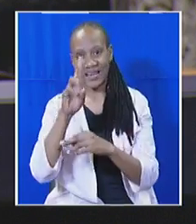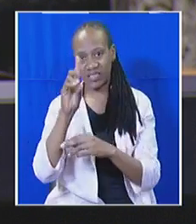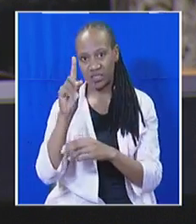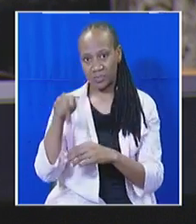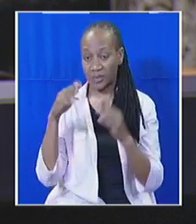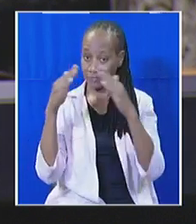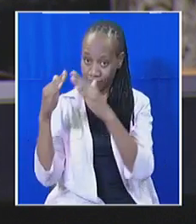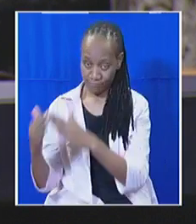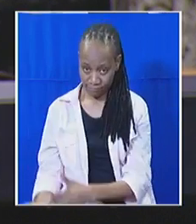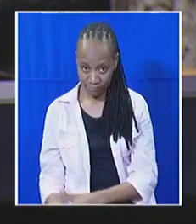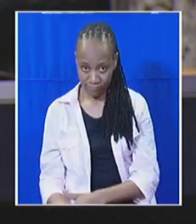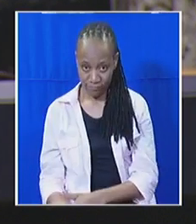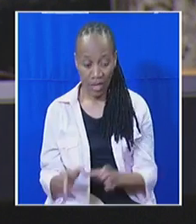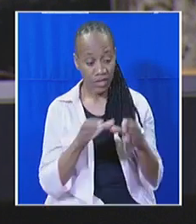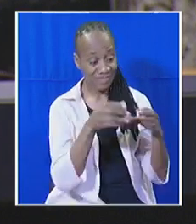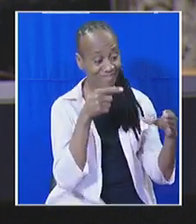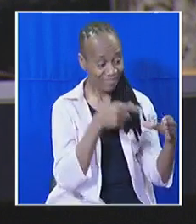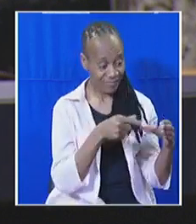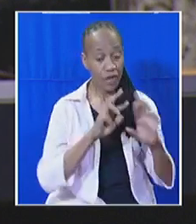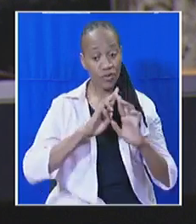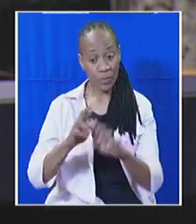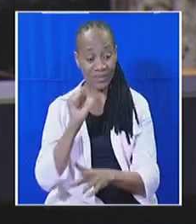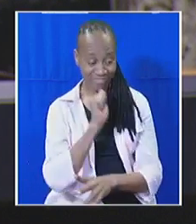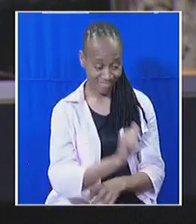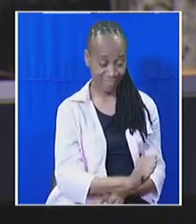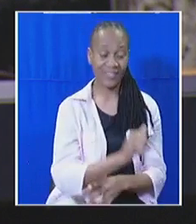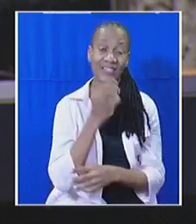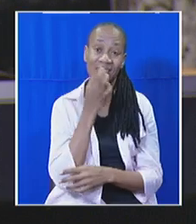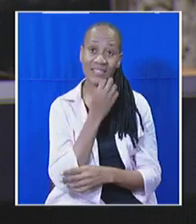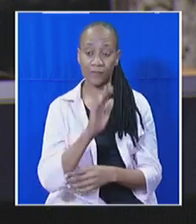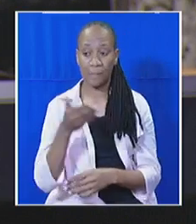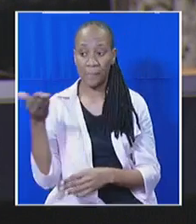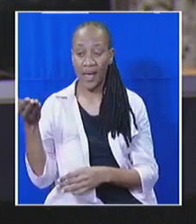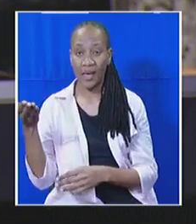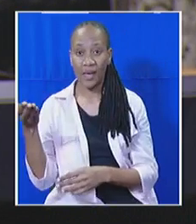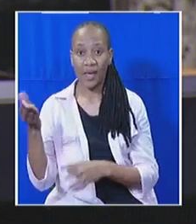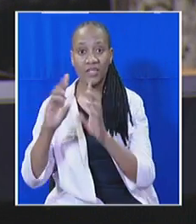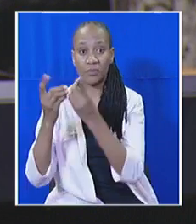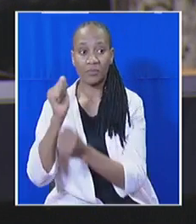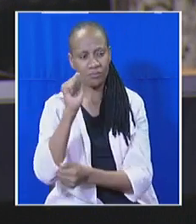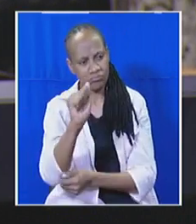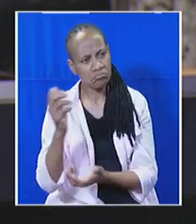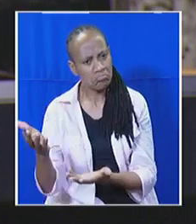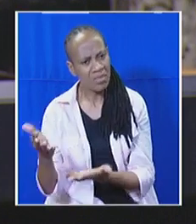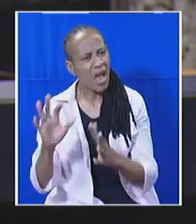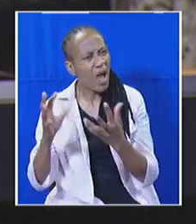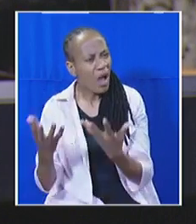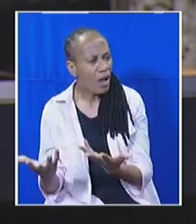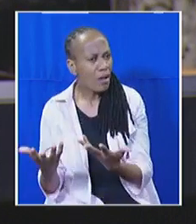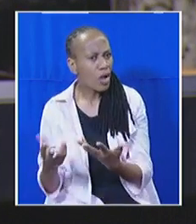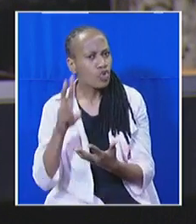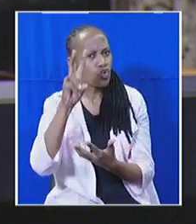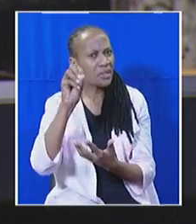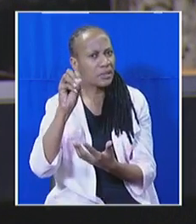the Special Investigative Unit reports delivered to your department, can you indicate how much of the